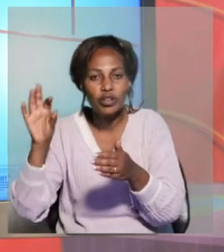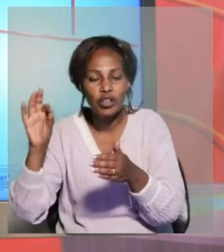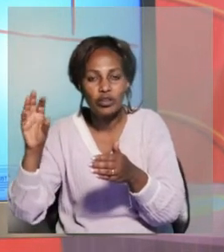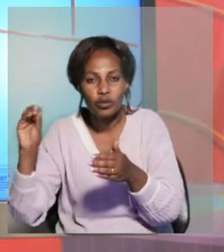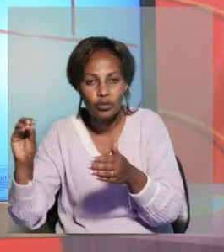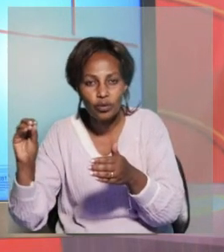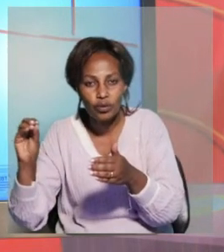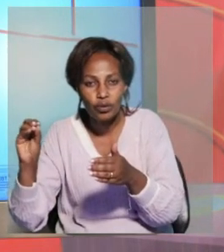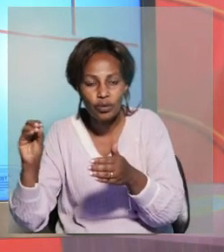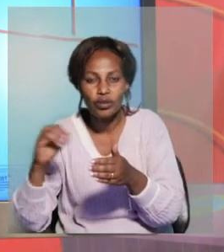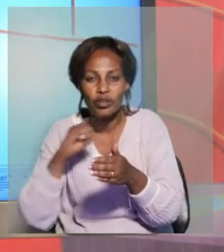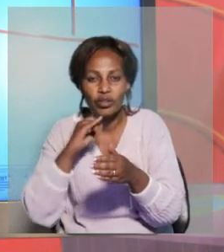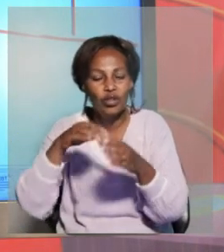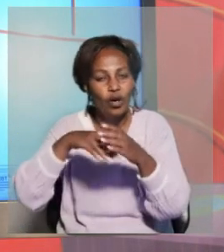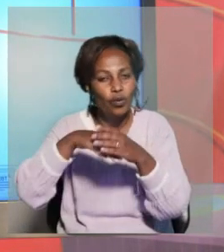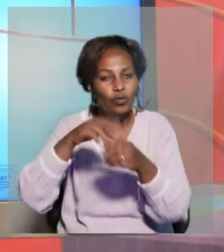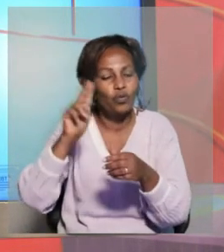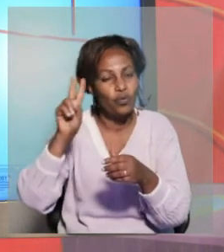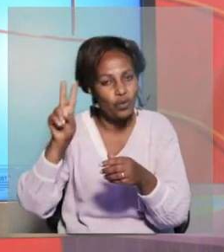output voltage.